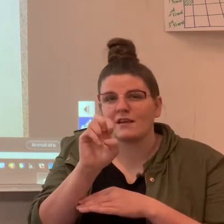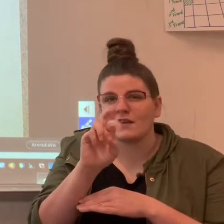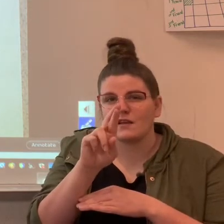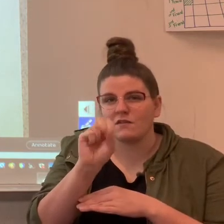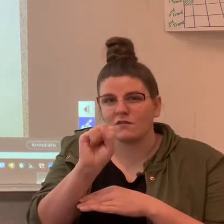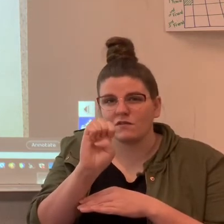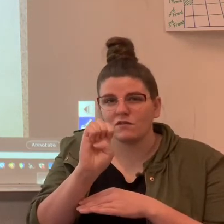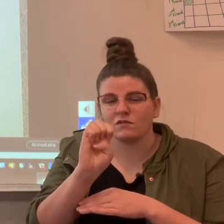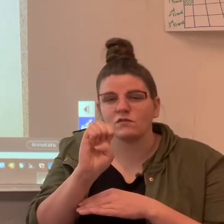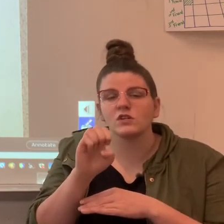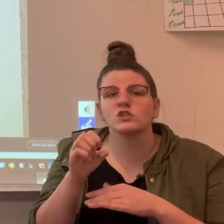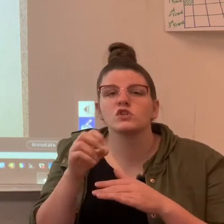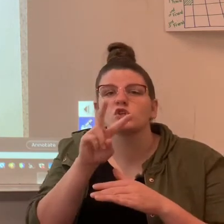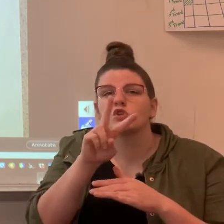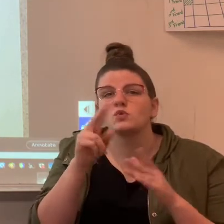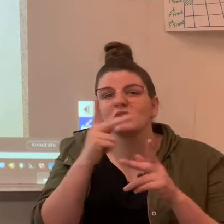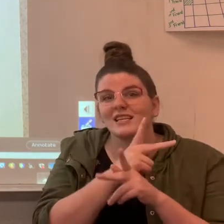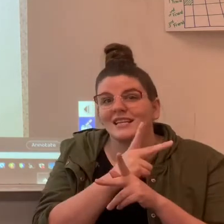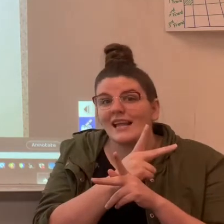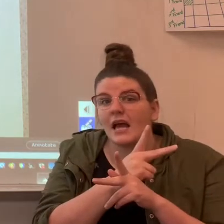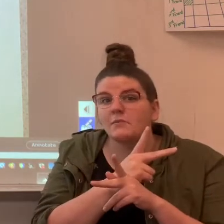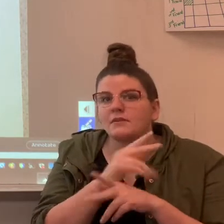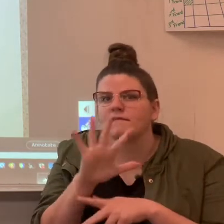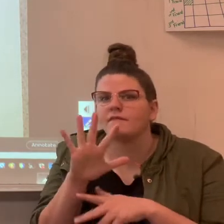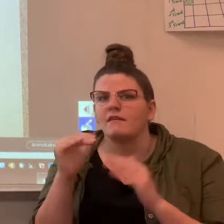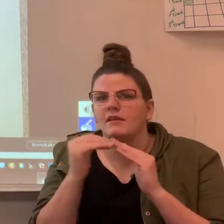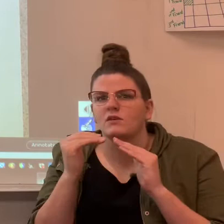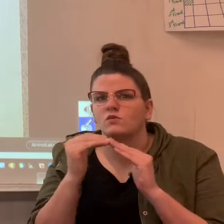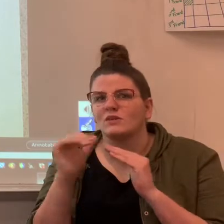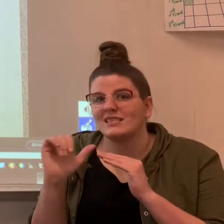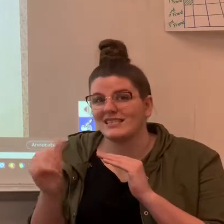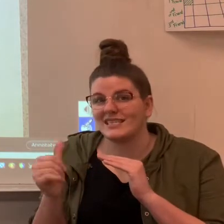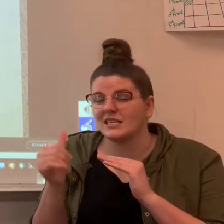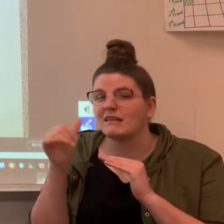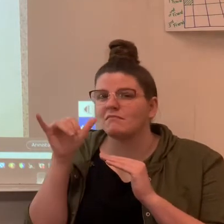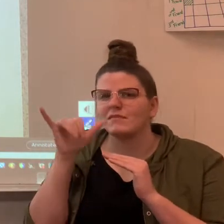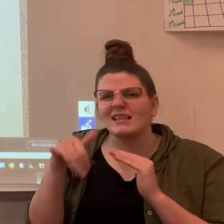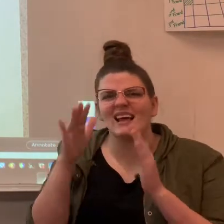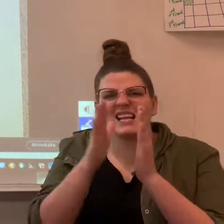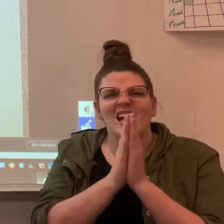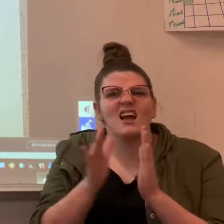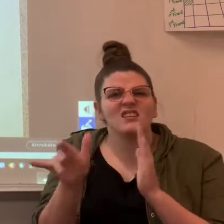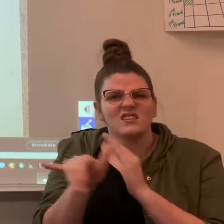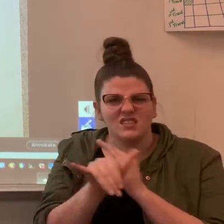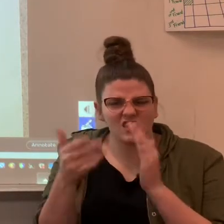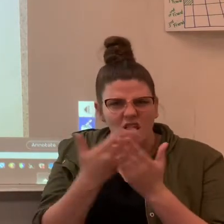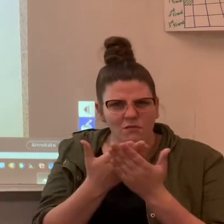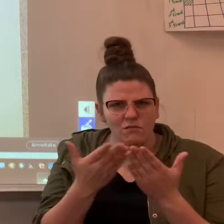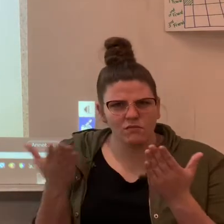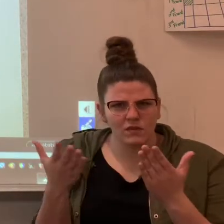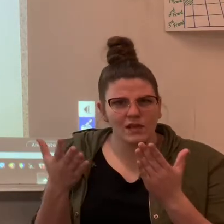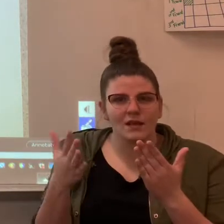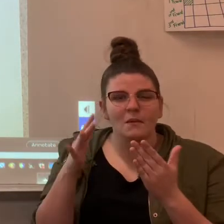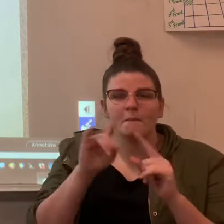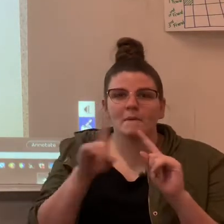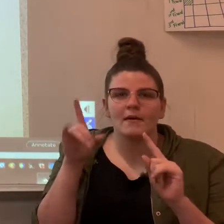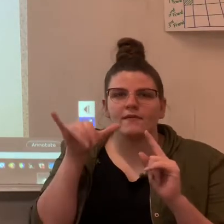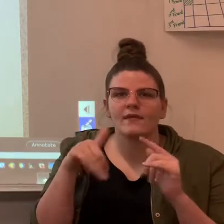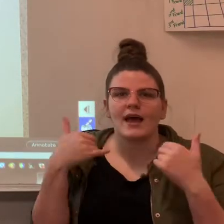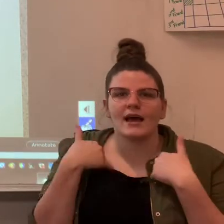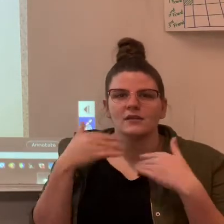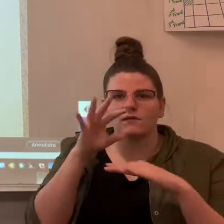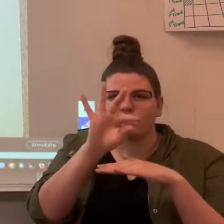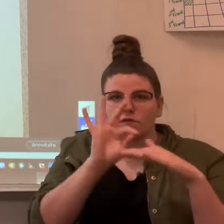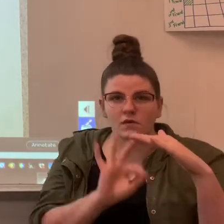5 equals 10. This is asking the same thing with this problem. It just happens to have a fraction in this. So if we